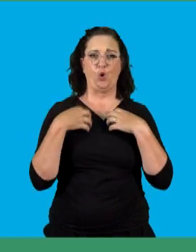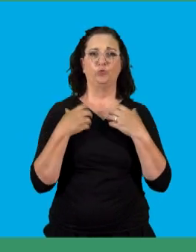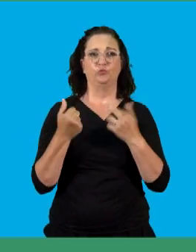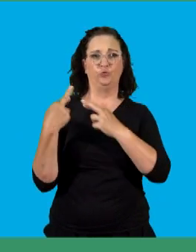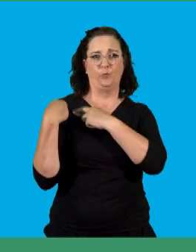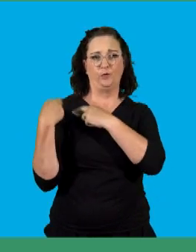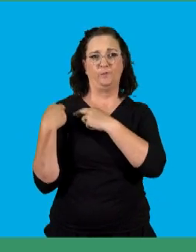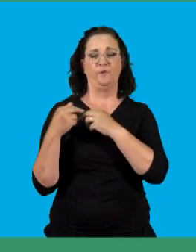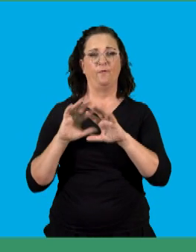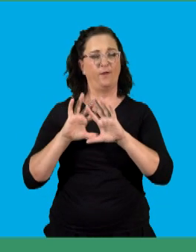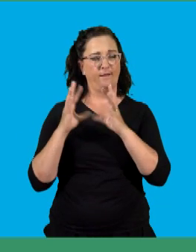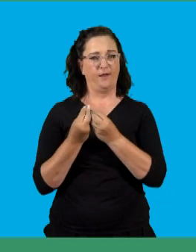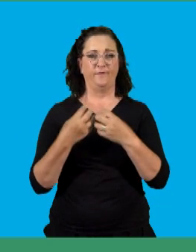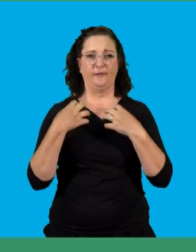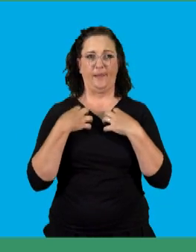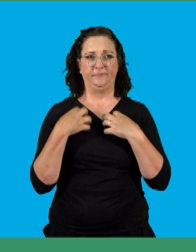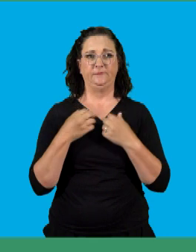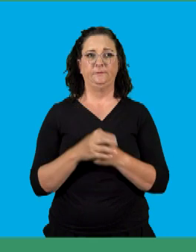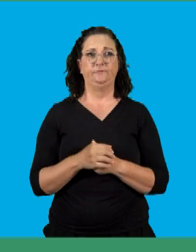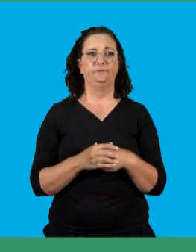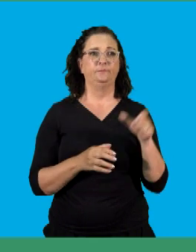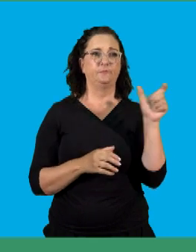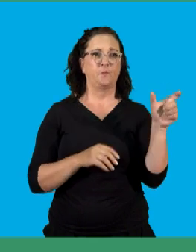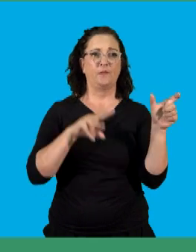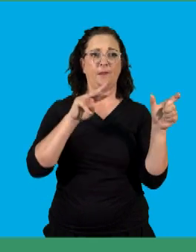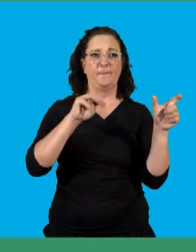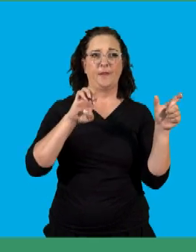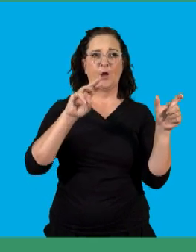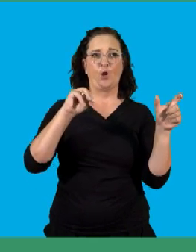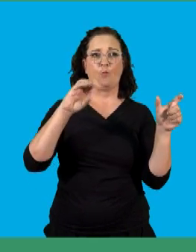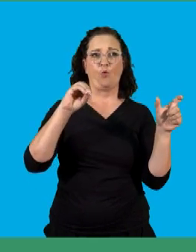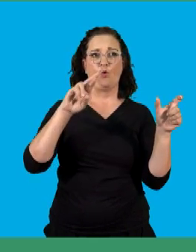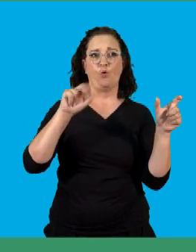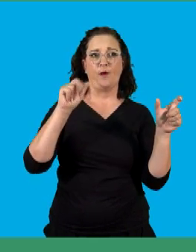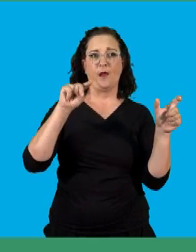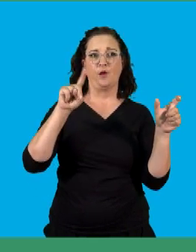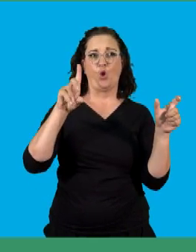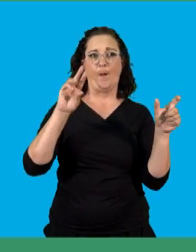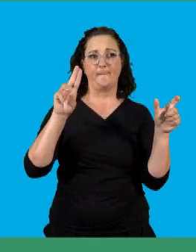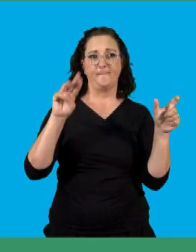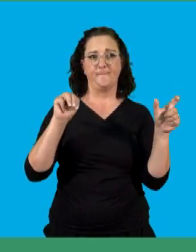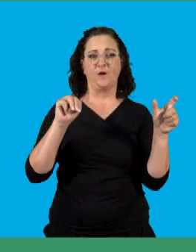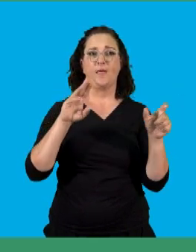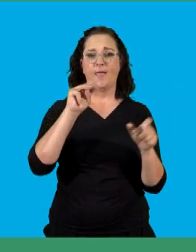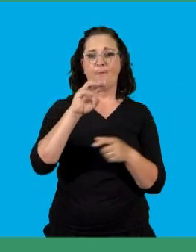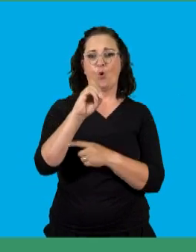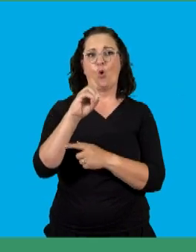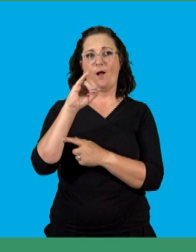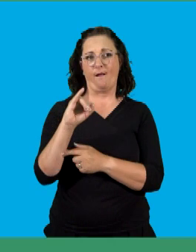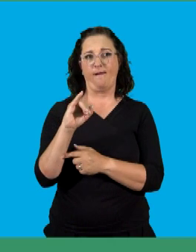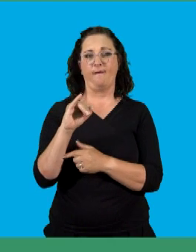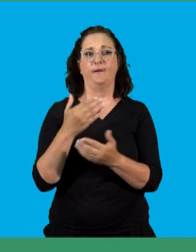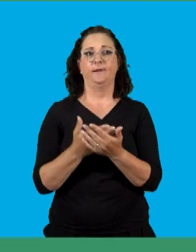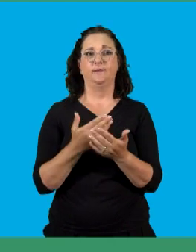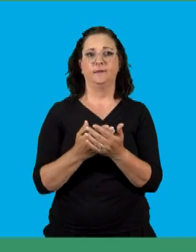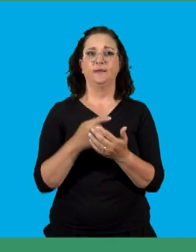business debts. We have Memorandum of Incorporation, which is the MOI. It's a document that sets out